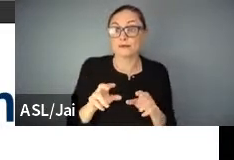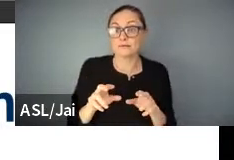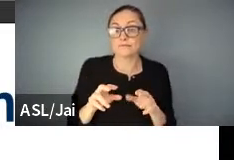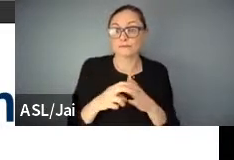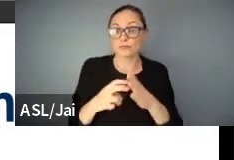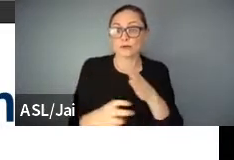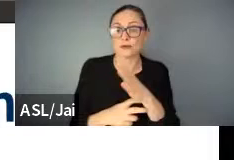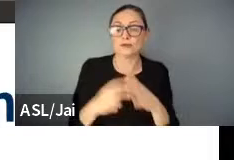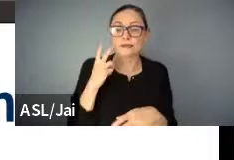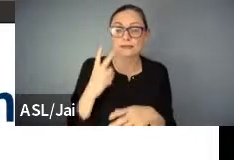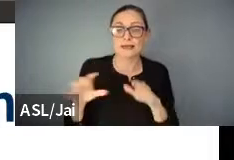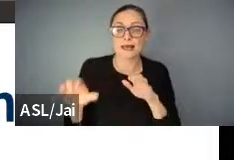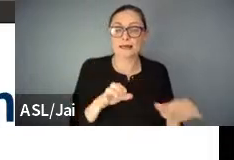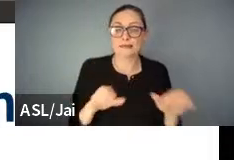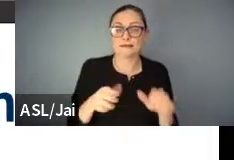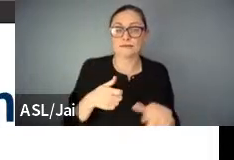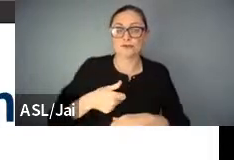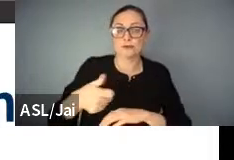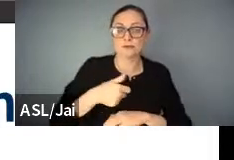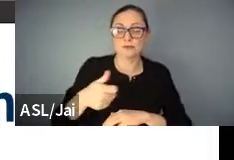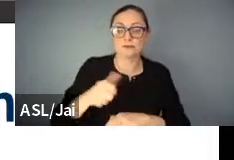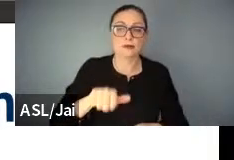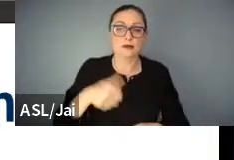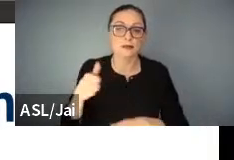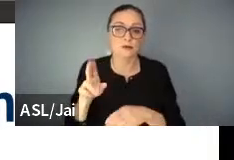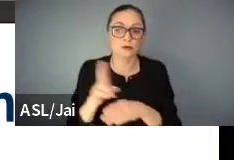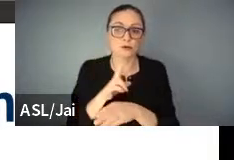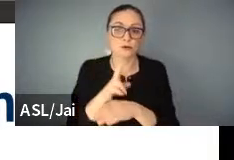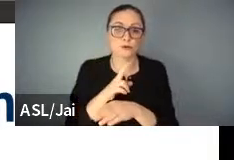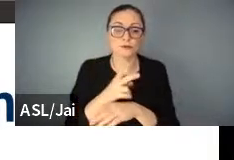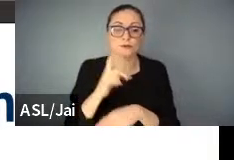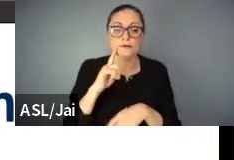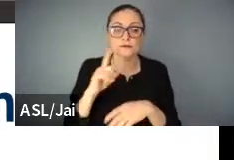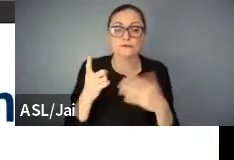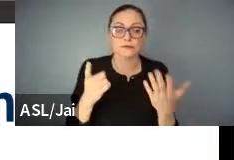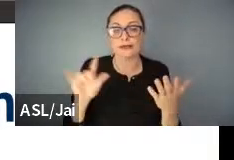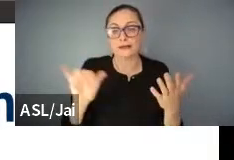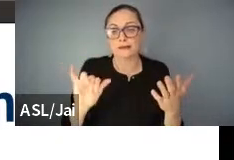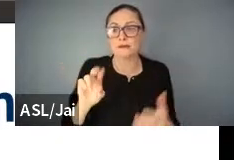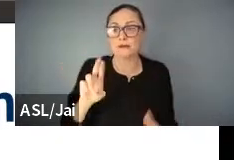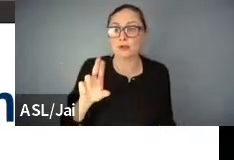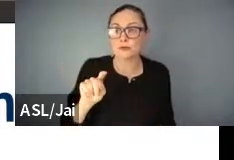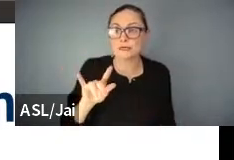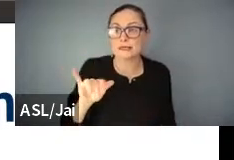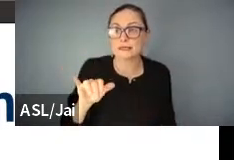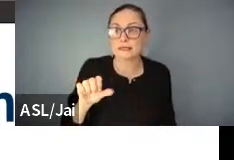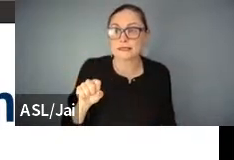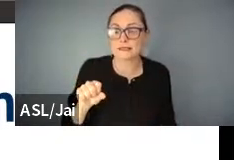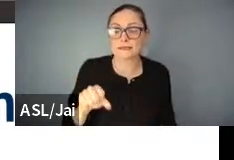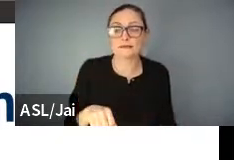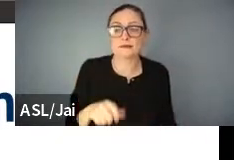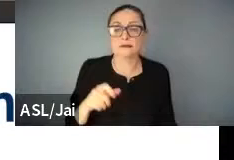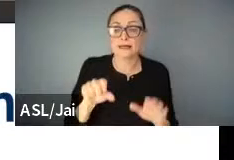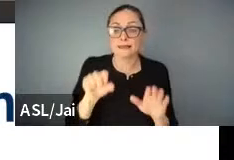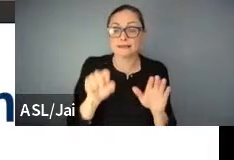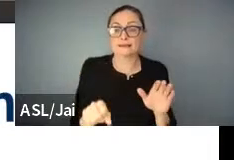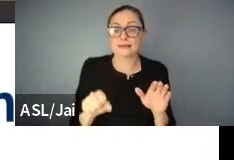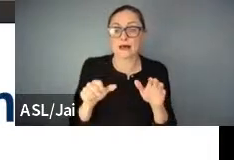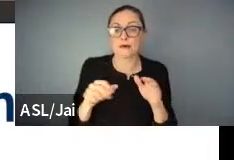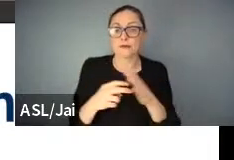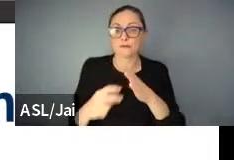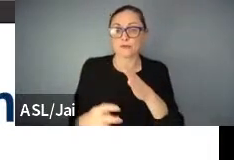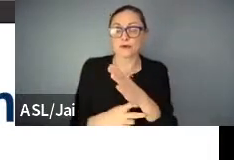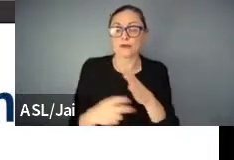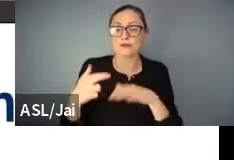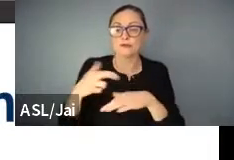active transportation and other use for corridors such as utilities. On the southbound bridge, we